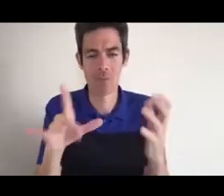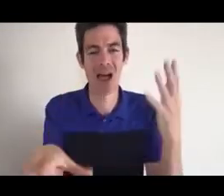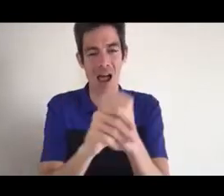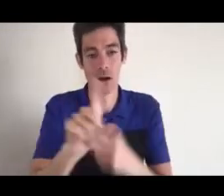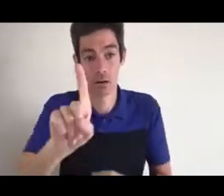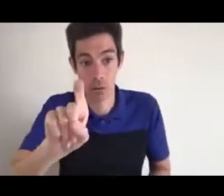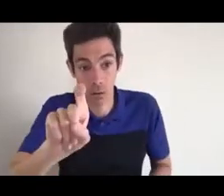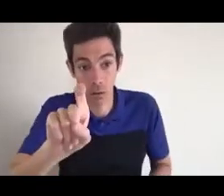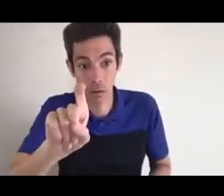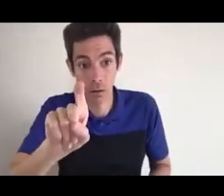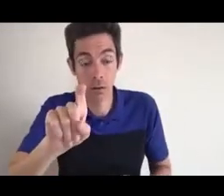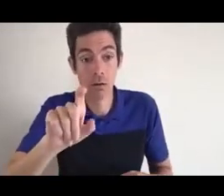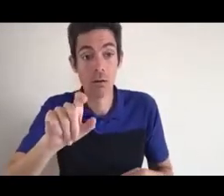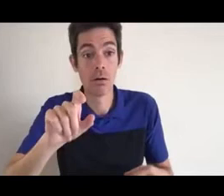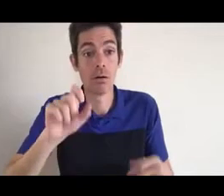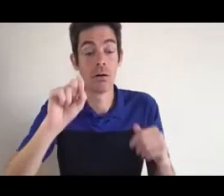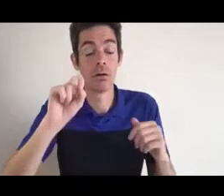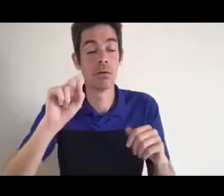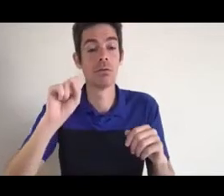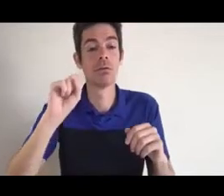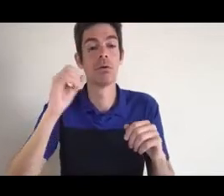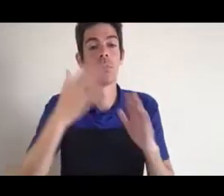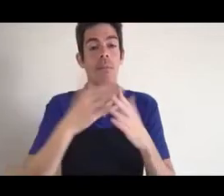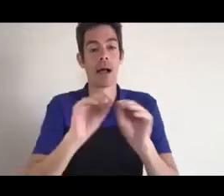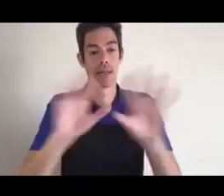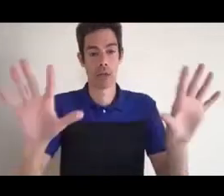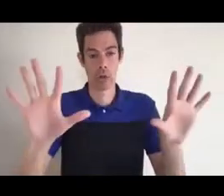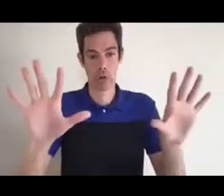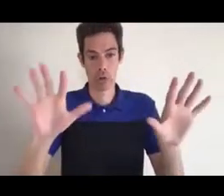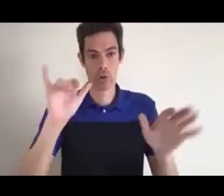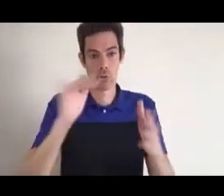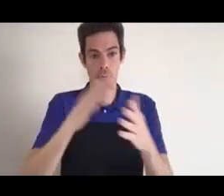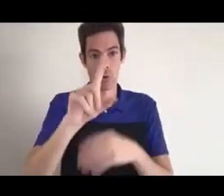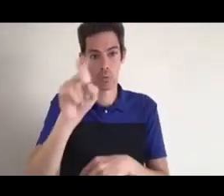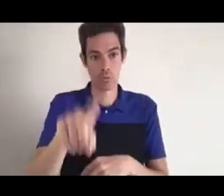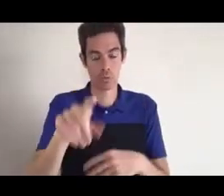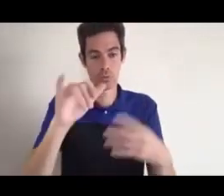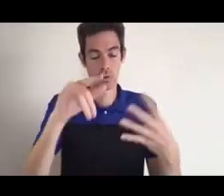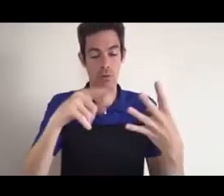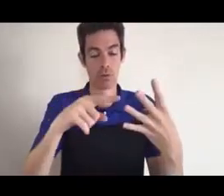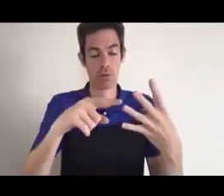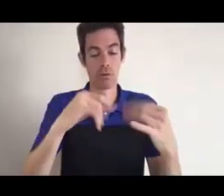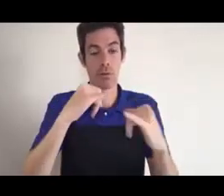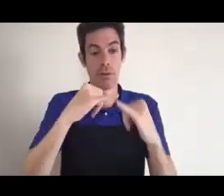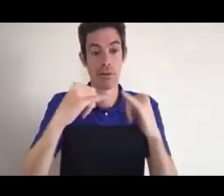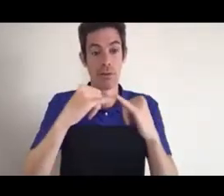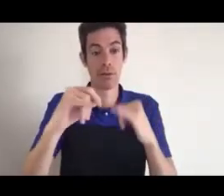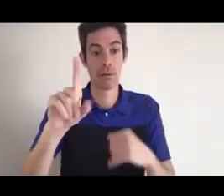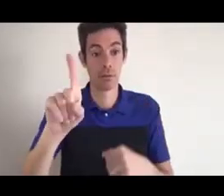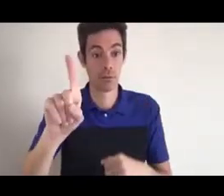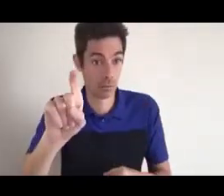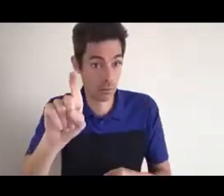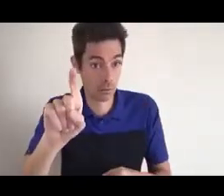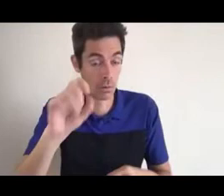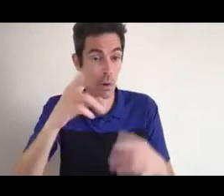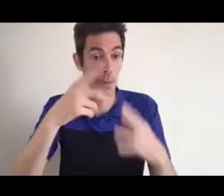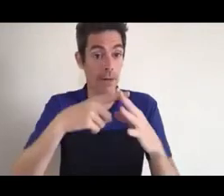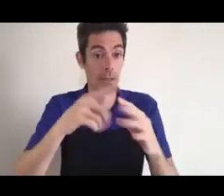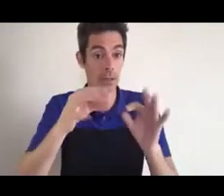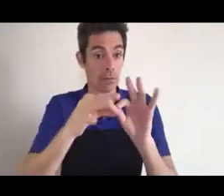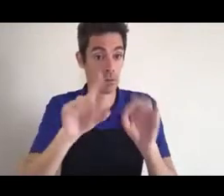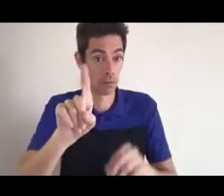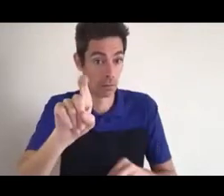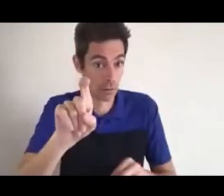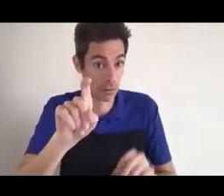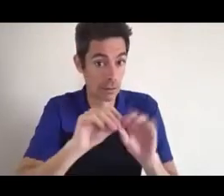it is a question. So if we add the question mark sign, it becomes clear that you're asking a question, or